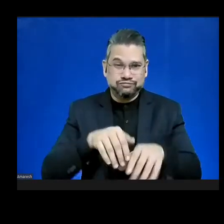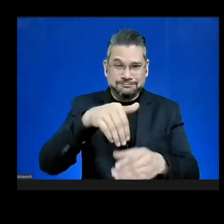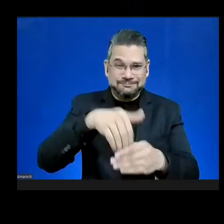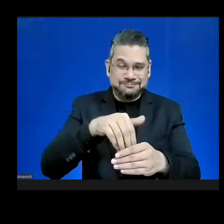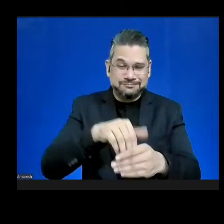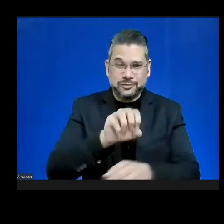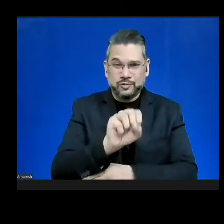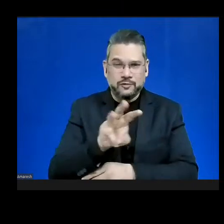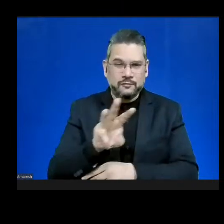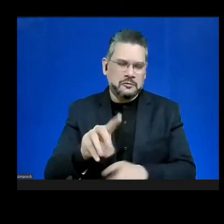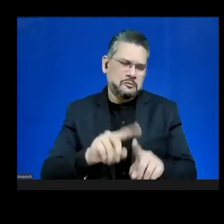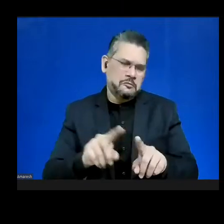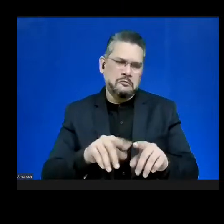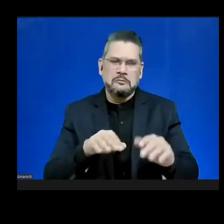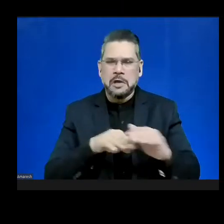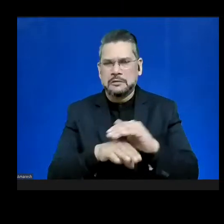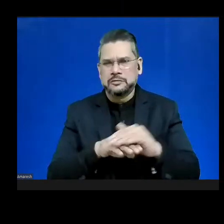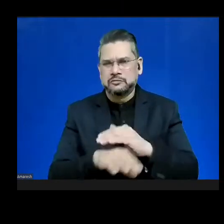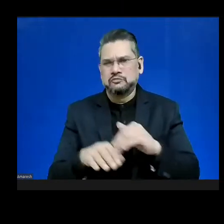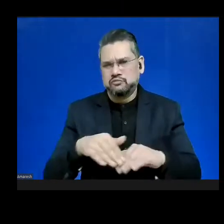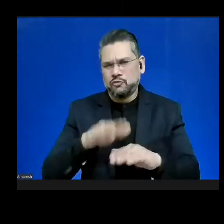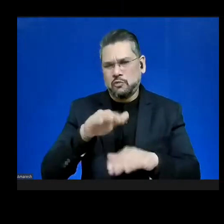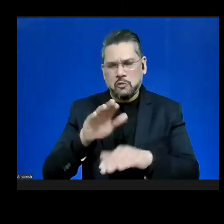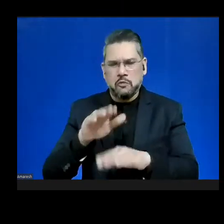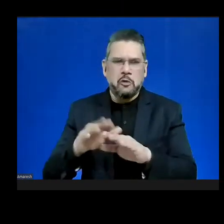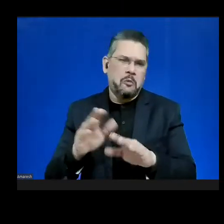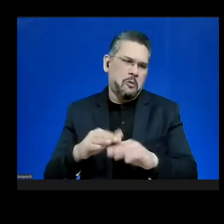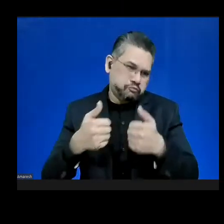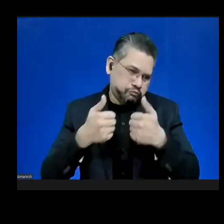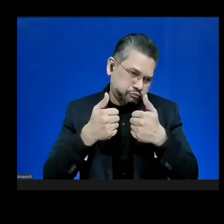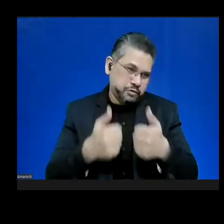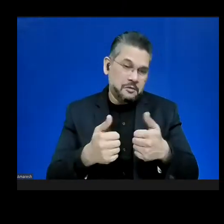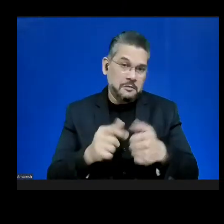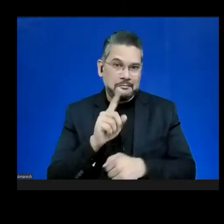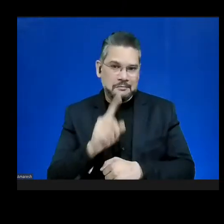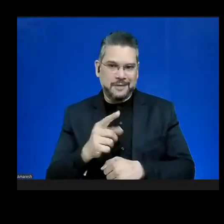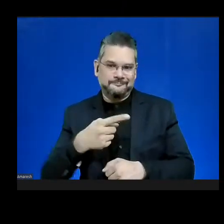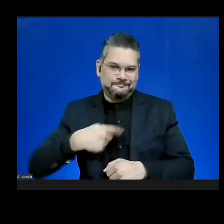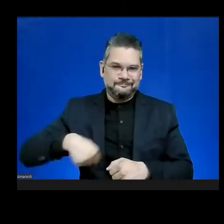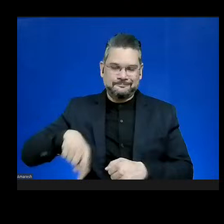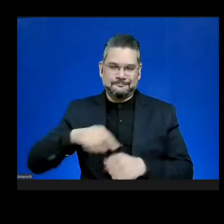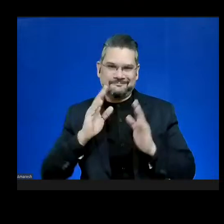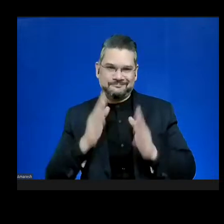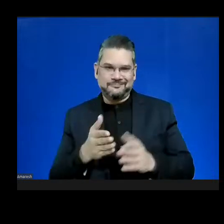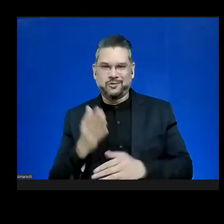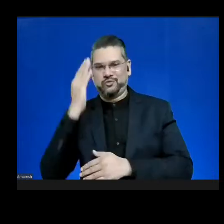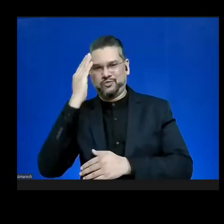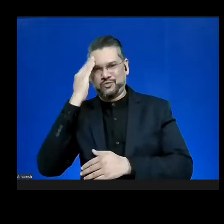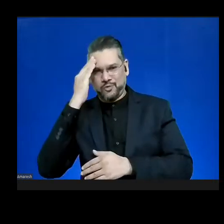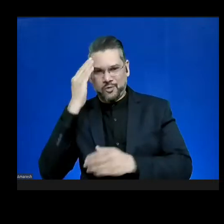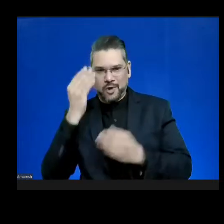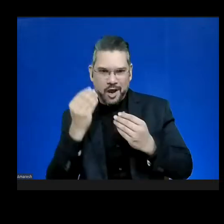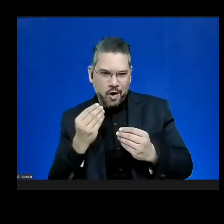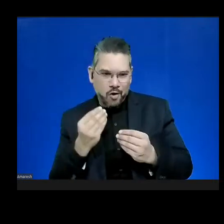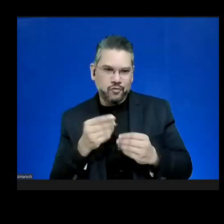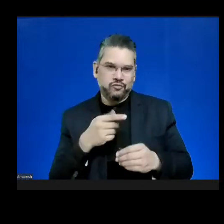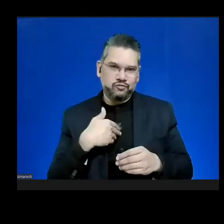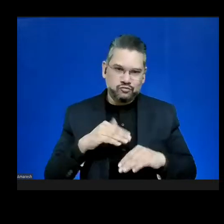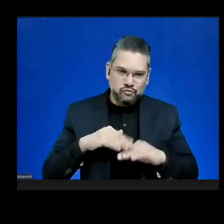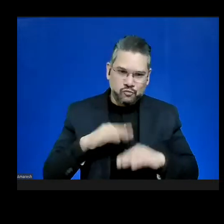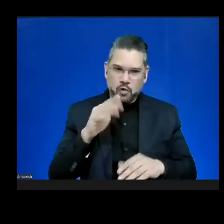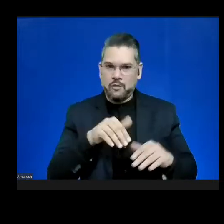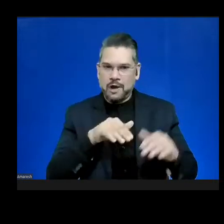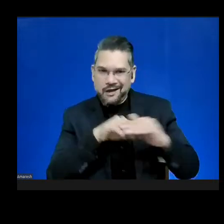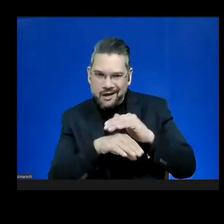should be motivated enough, or we should be conscious enough to be using those features and making contents